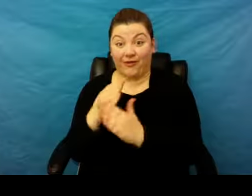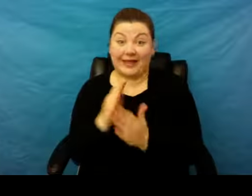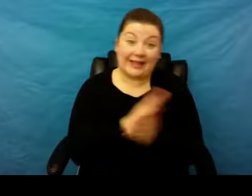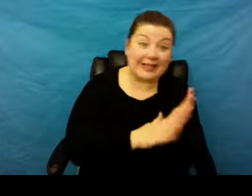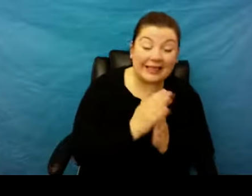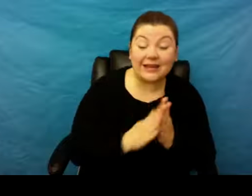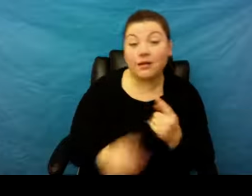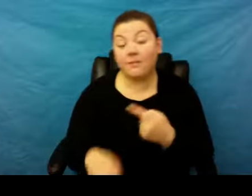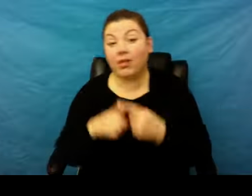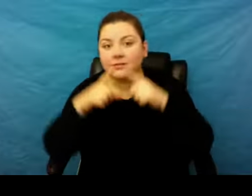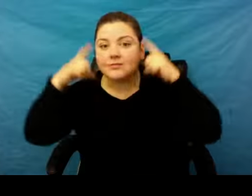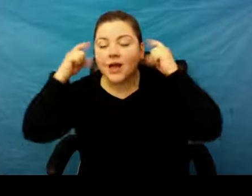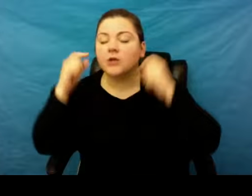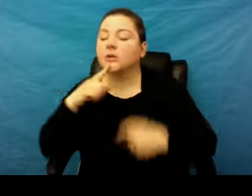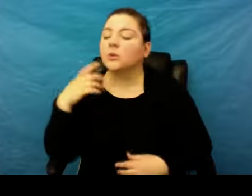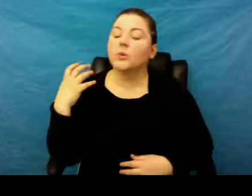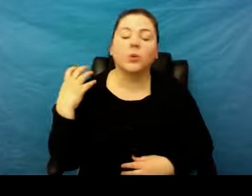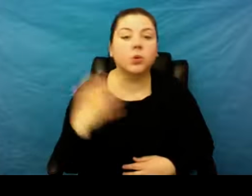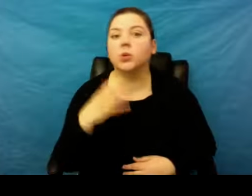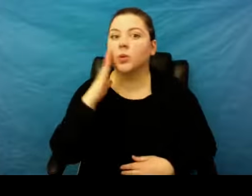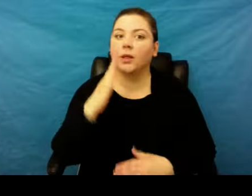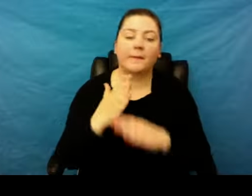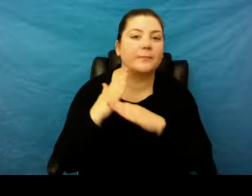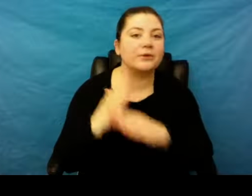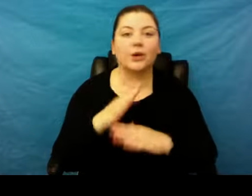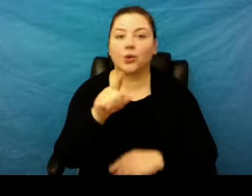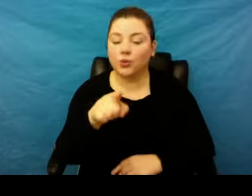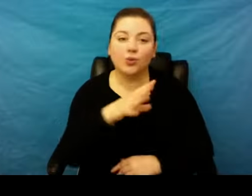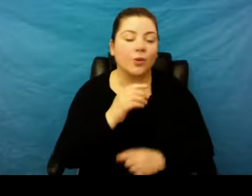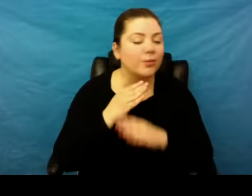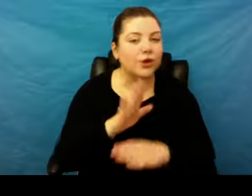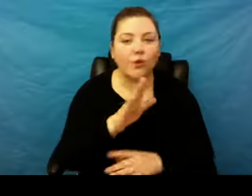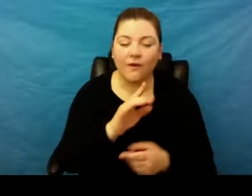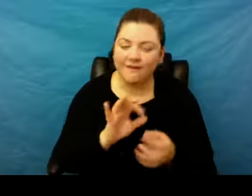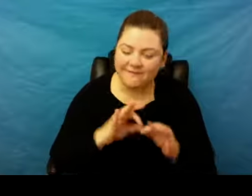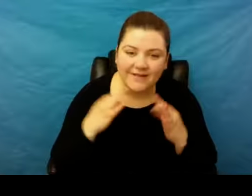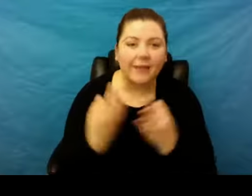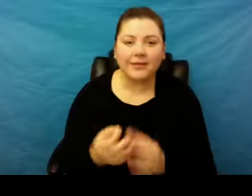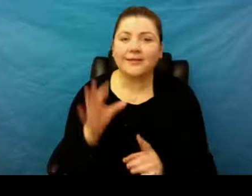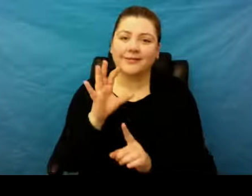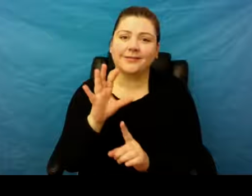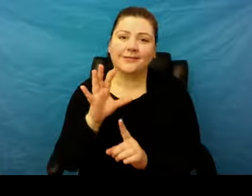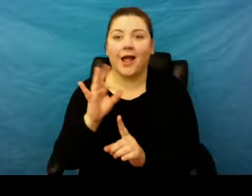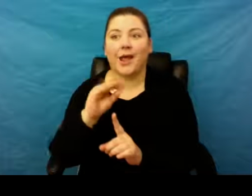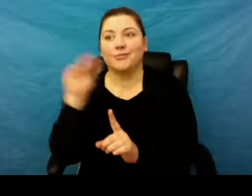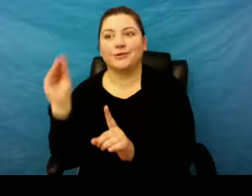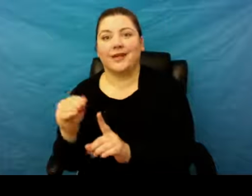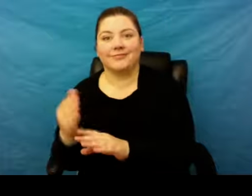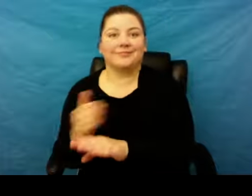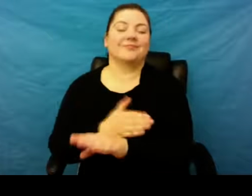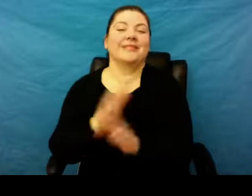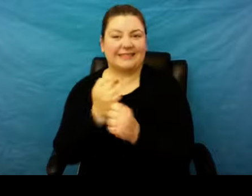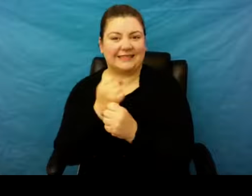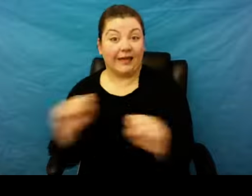transmission of disease into your family in 99% of cases. To know your hands are clean and to not touch your